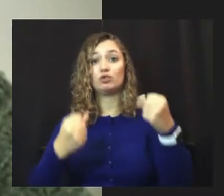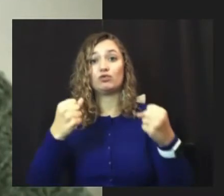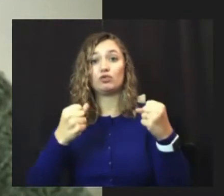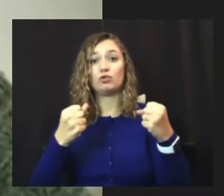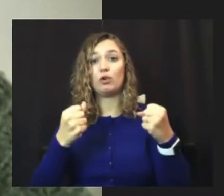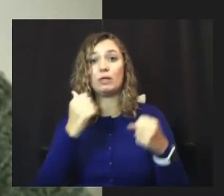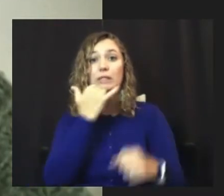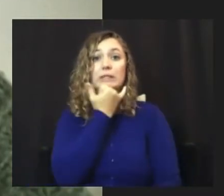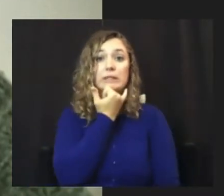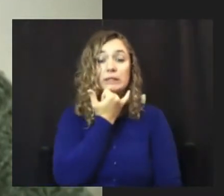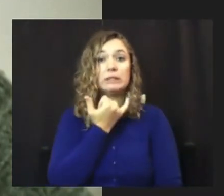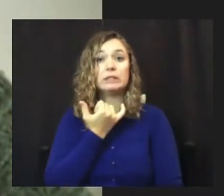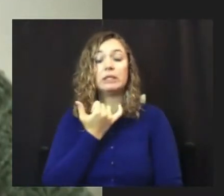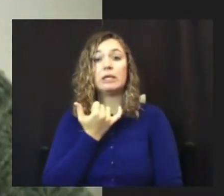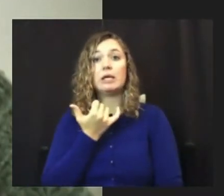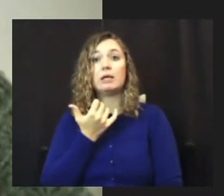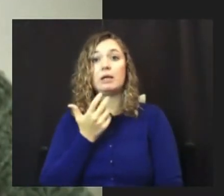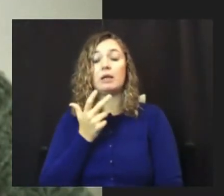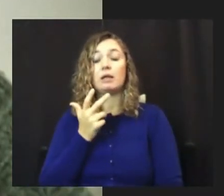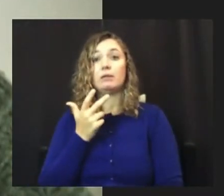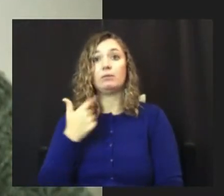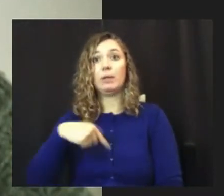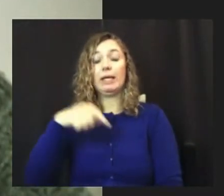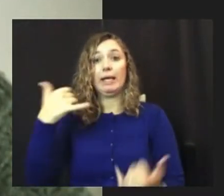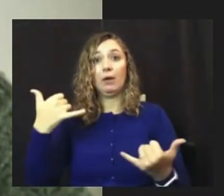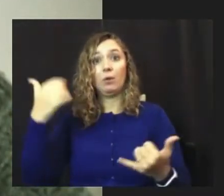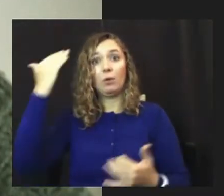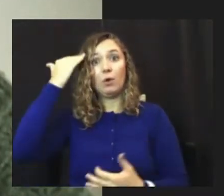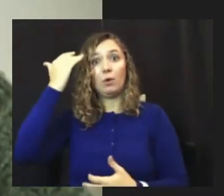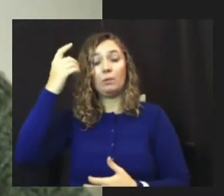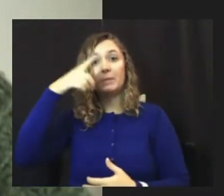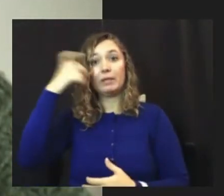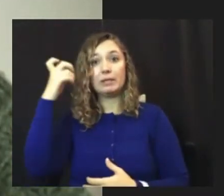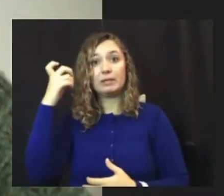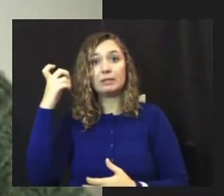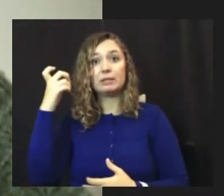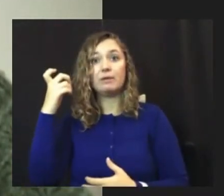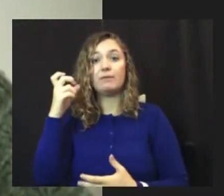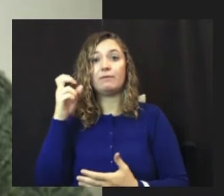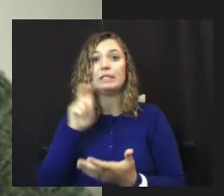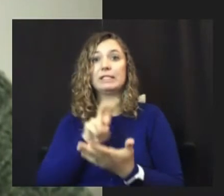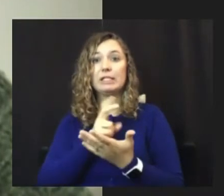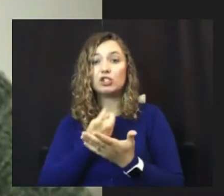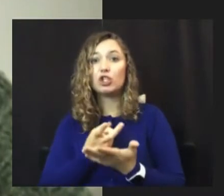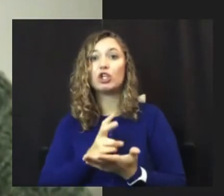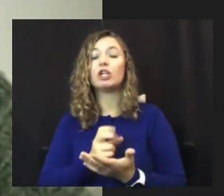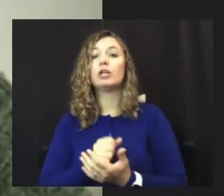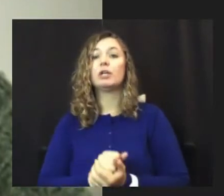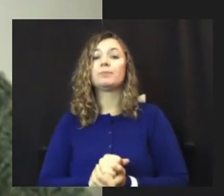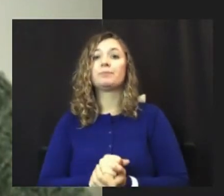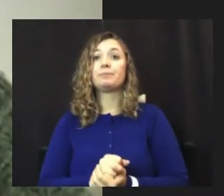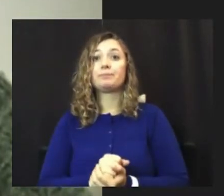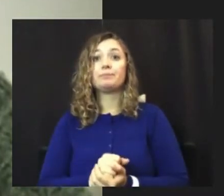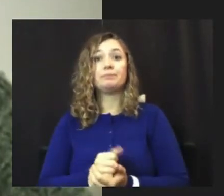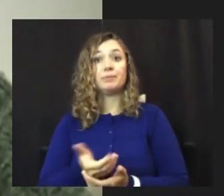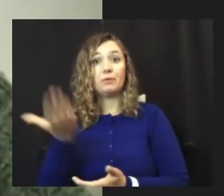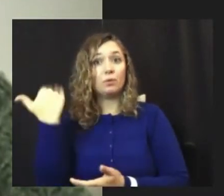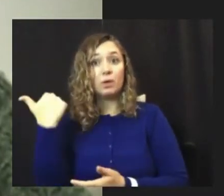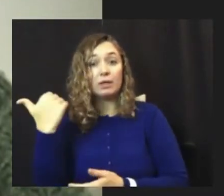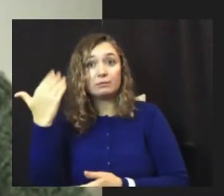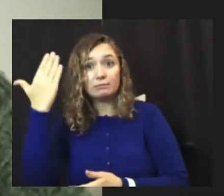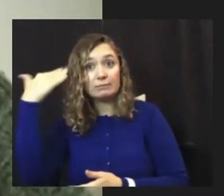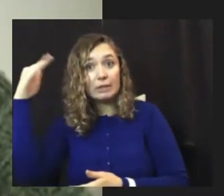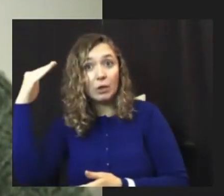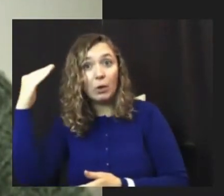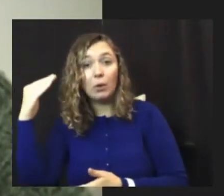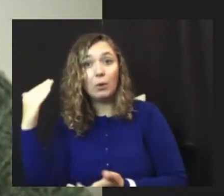And we now know that it was due to a seizure. But at the time that was not known. And so when he came out